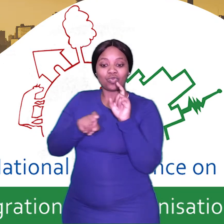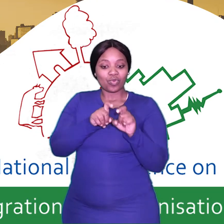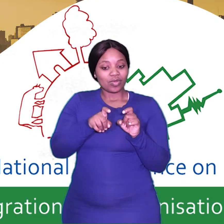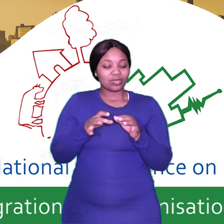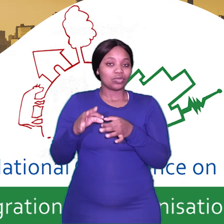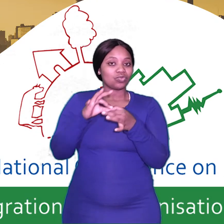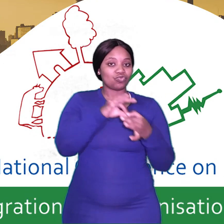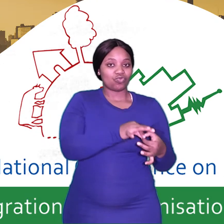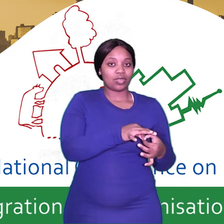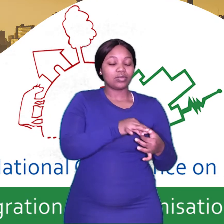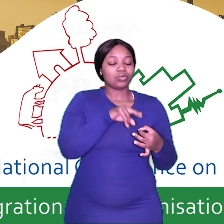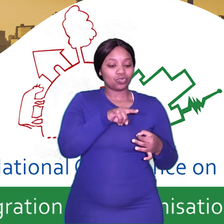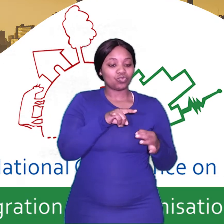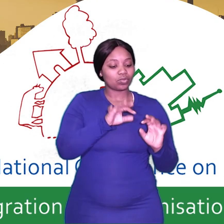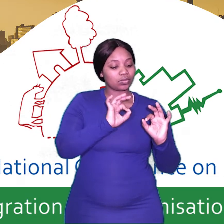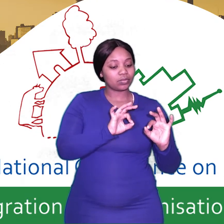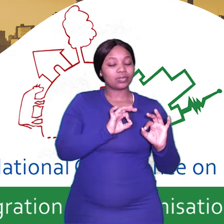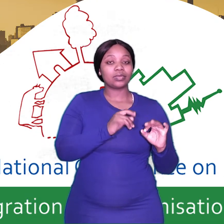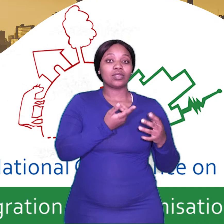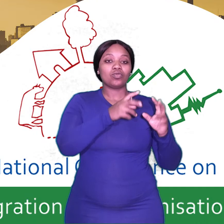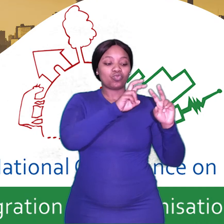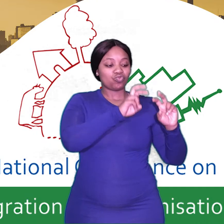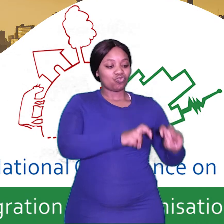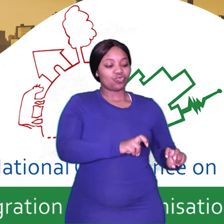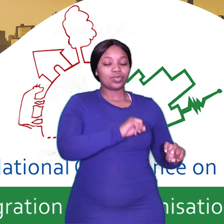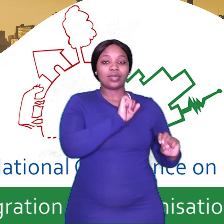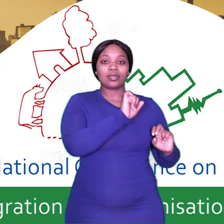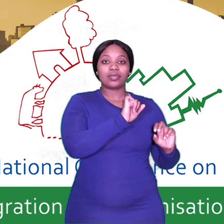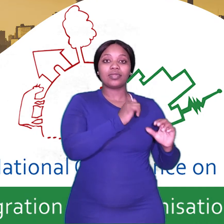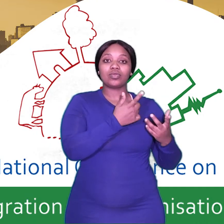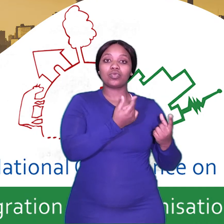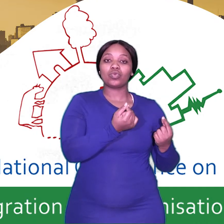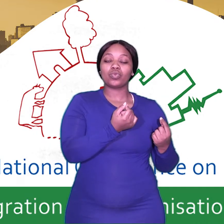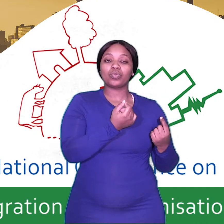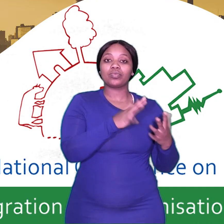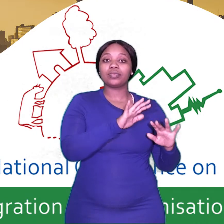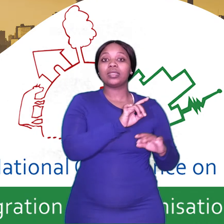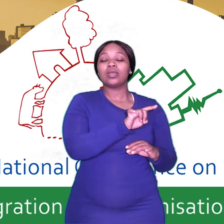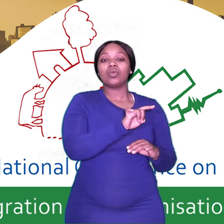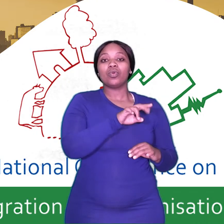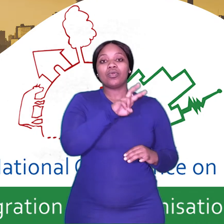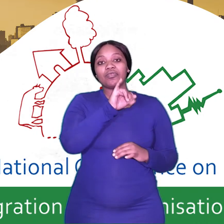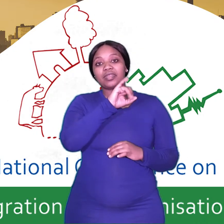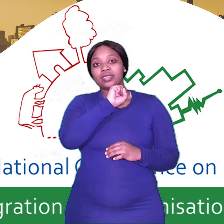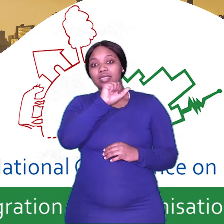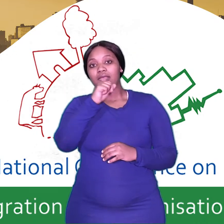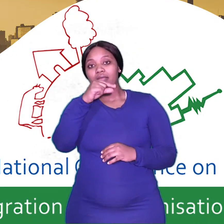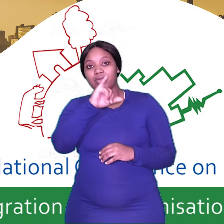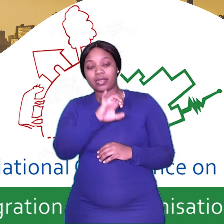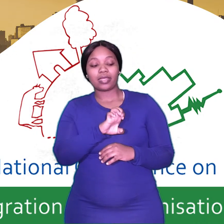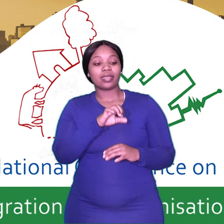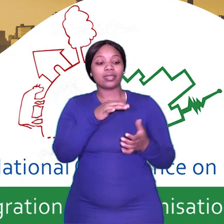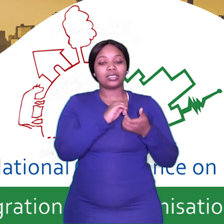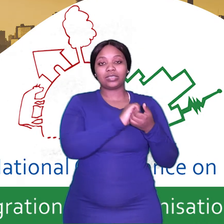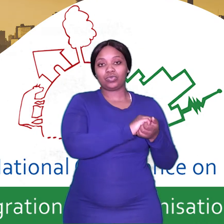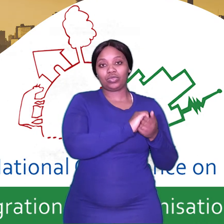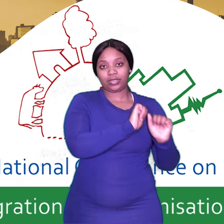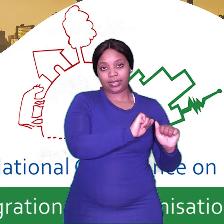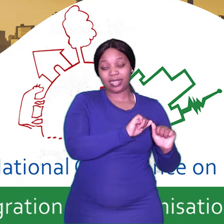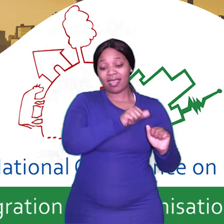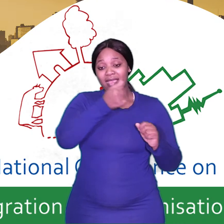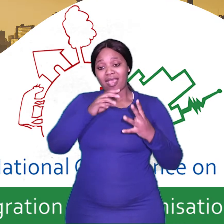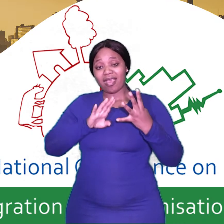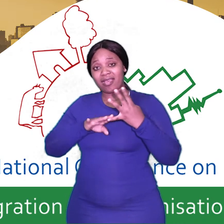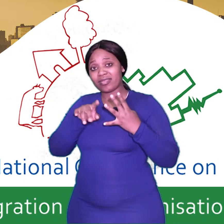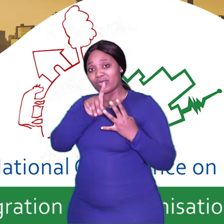study done by Bisaki and his associate. The other question to keep in mind is perhaps the extent